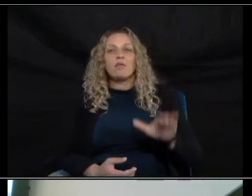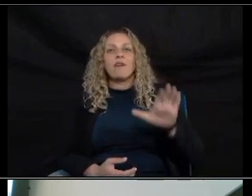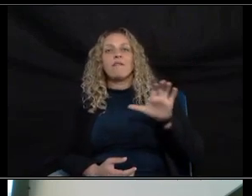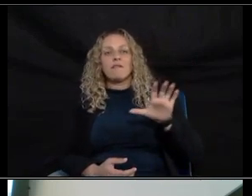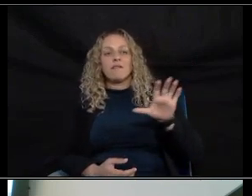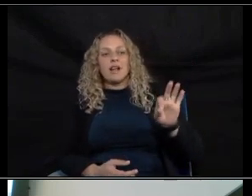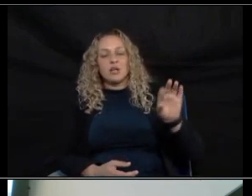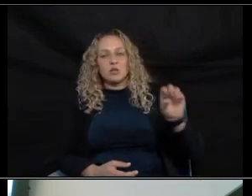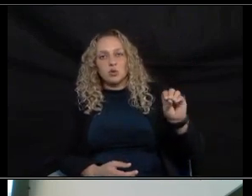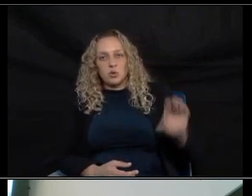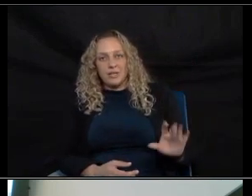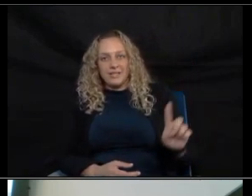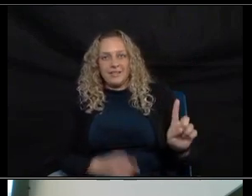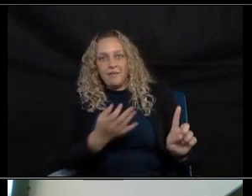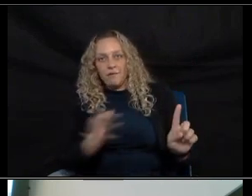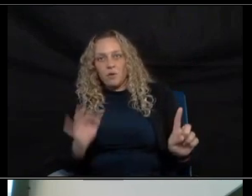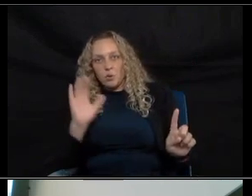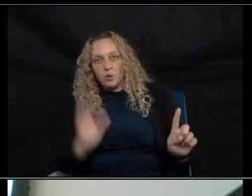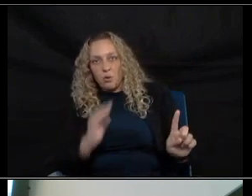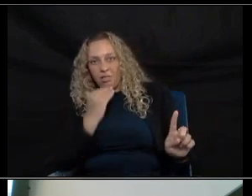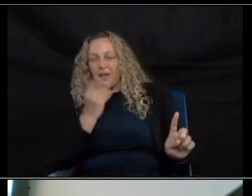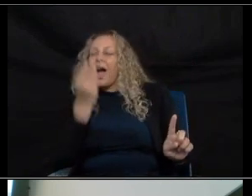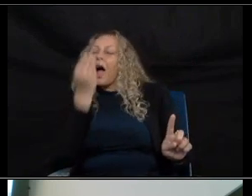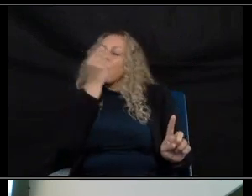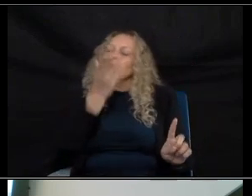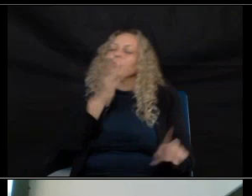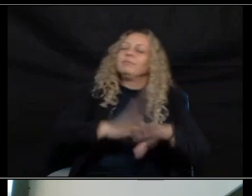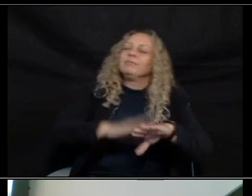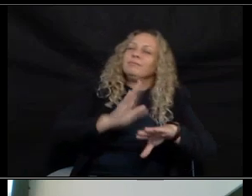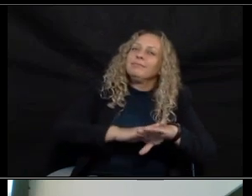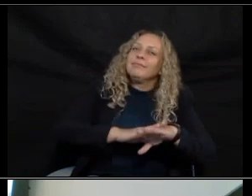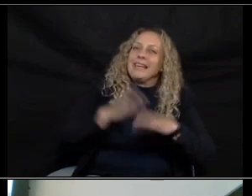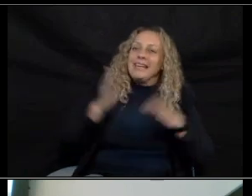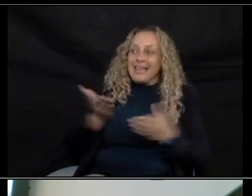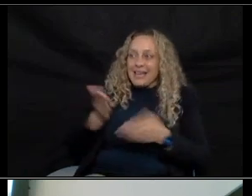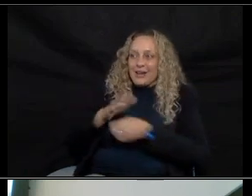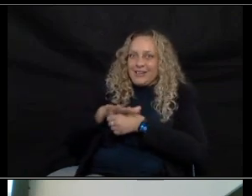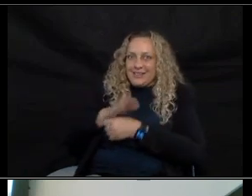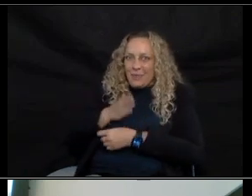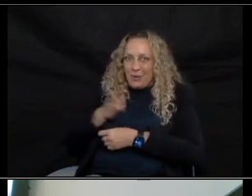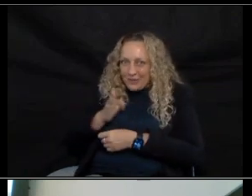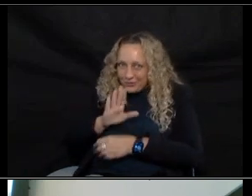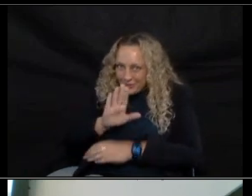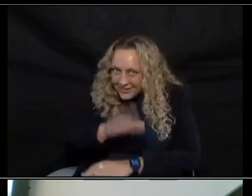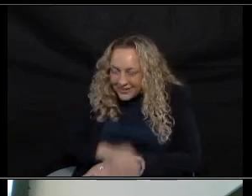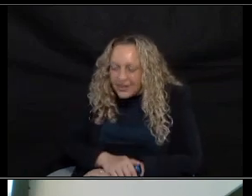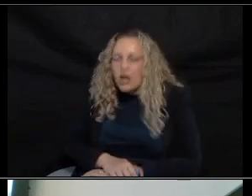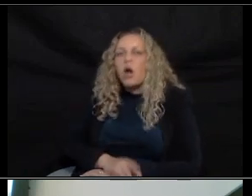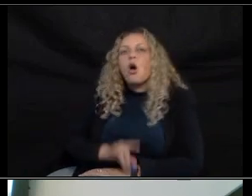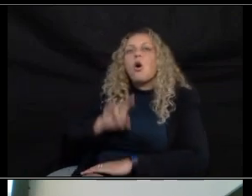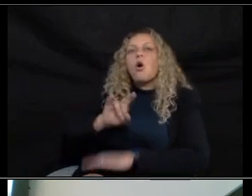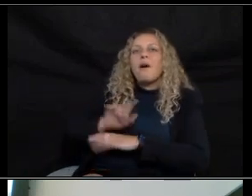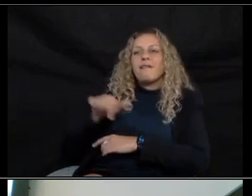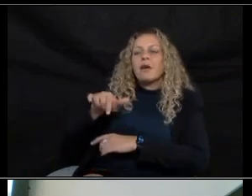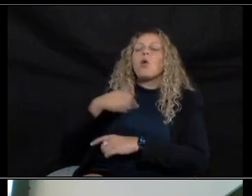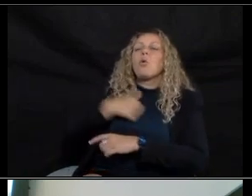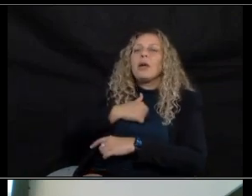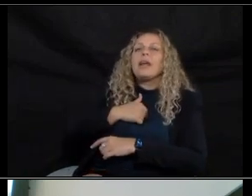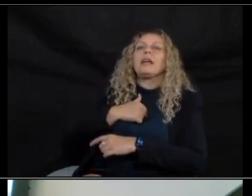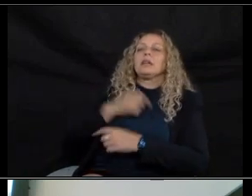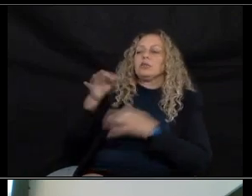who are on a free or reduced lunch, and I remind you, these are students within the Boynton Beach city limit, the Wi-Fi mesh program that we